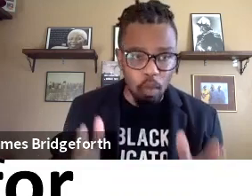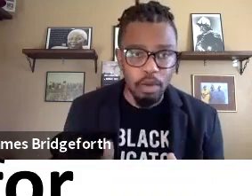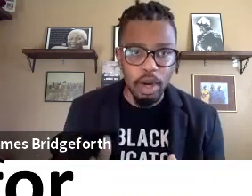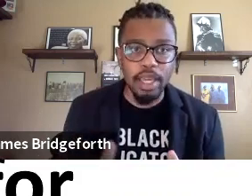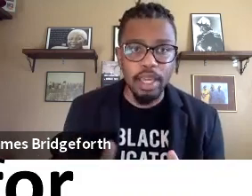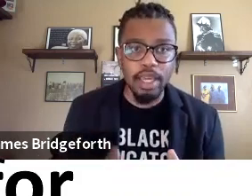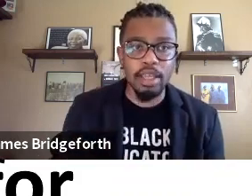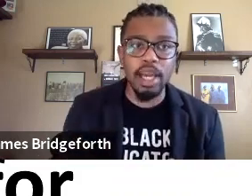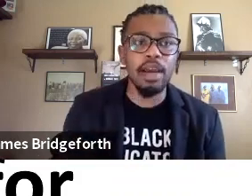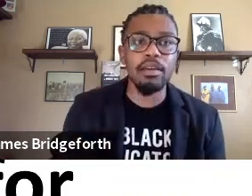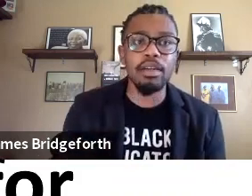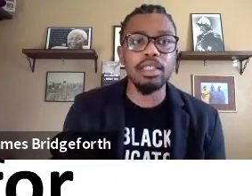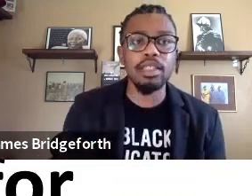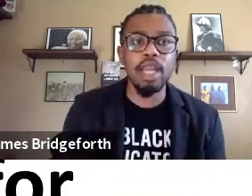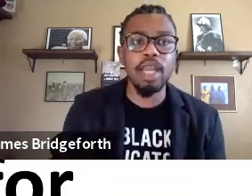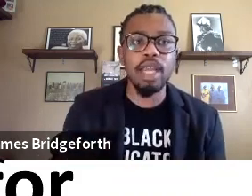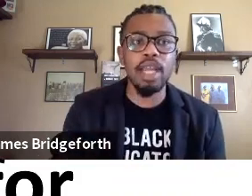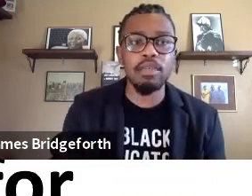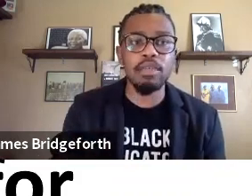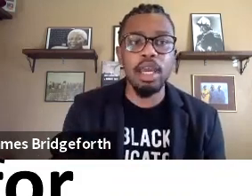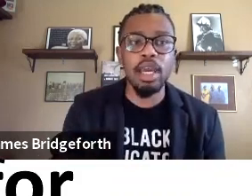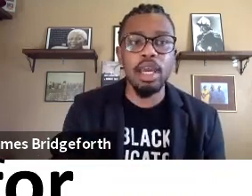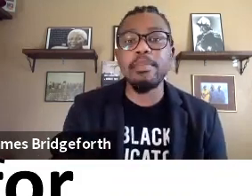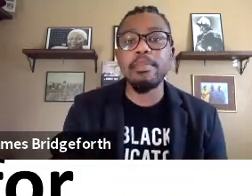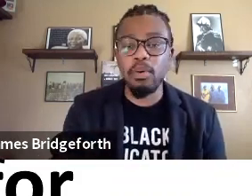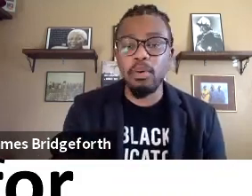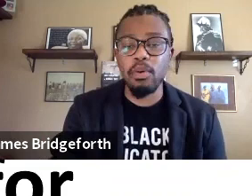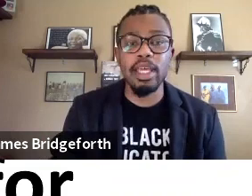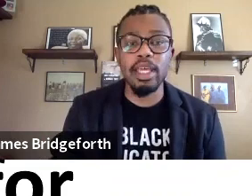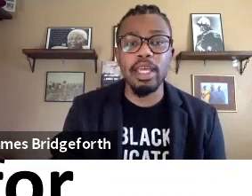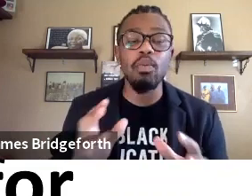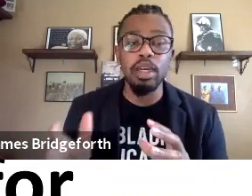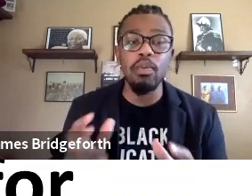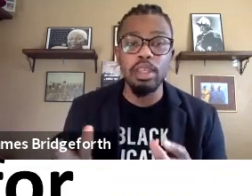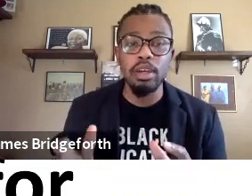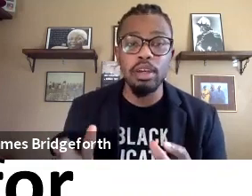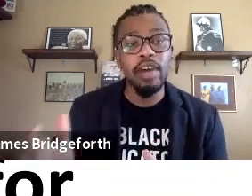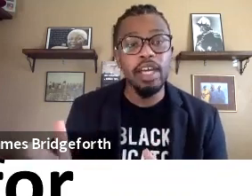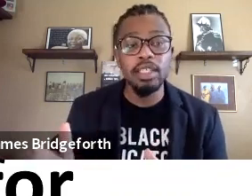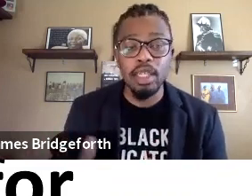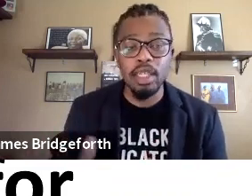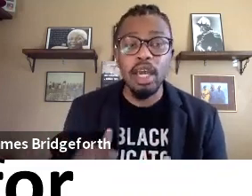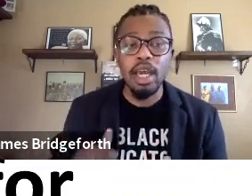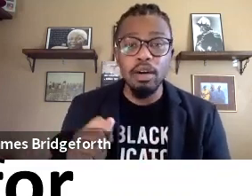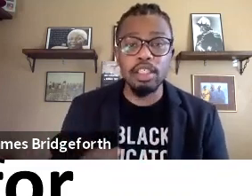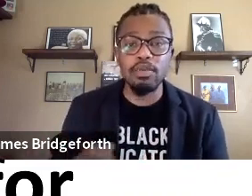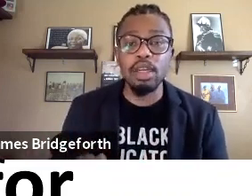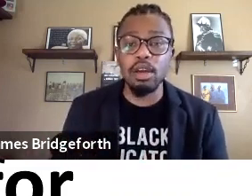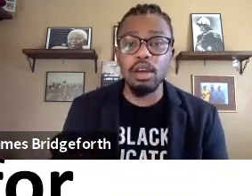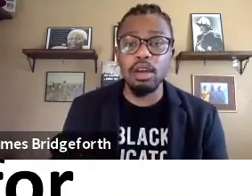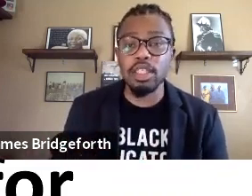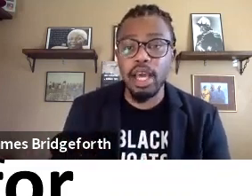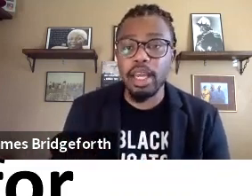looks one way and that's exactly how it looks and how it should be, but it's important to think that as you're working with your advisees, there are ways that you